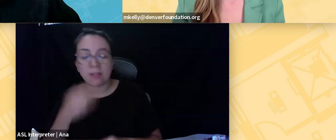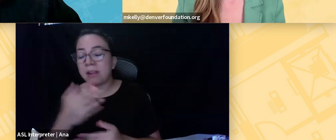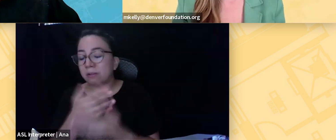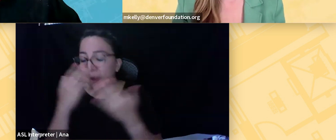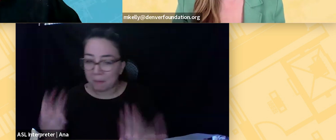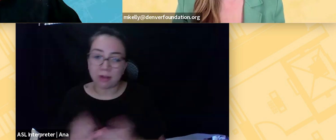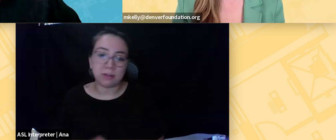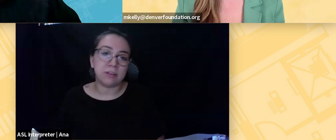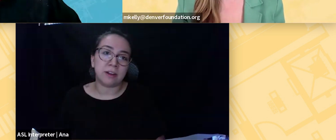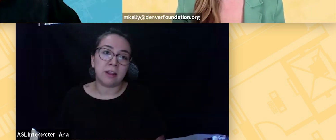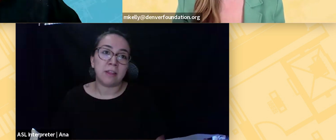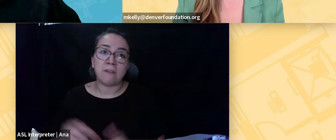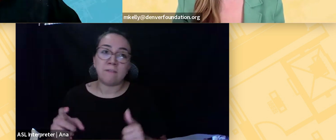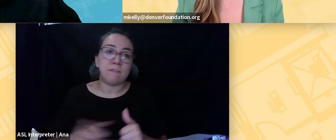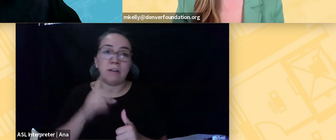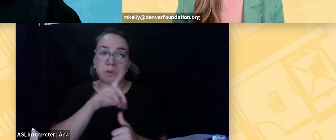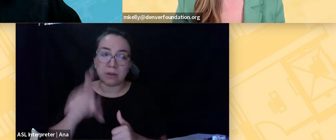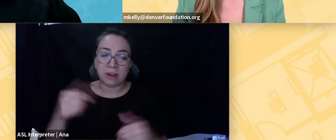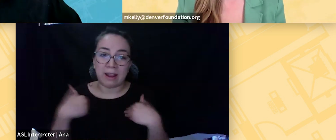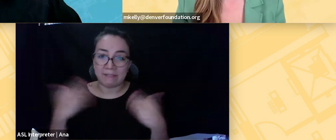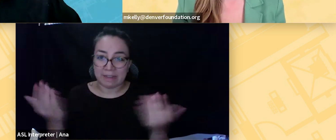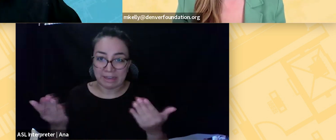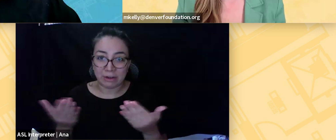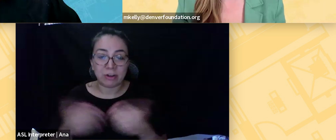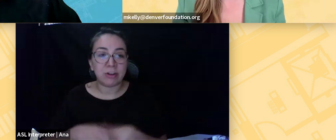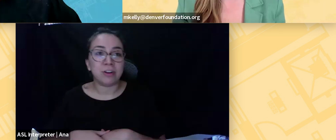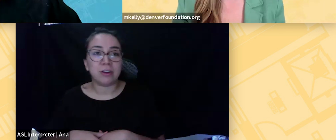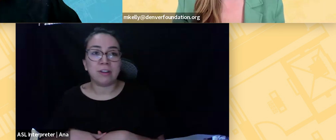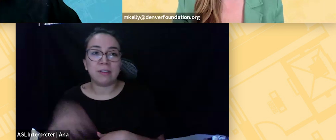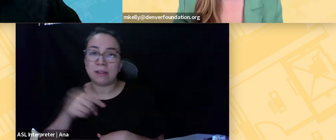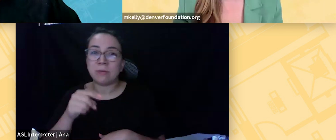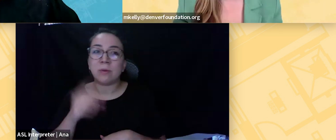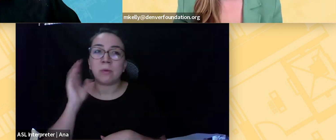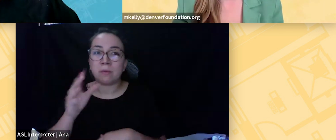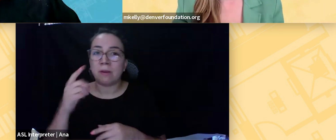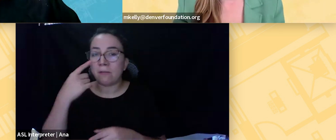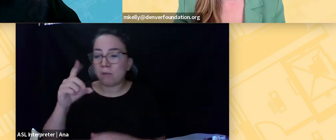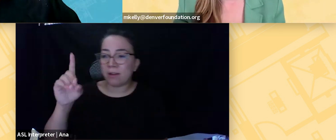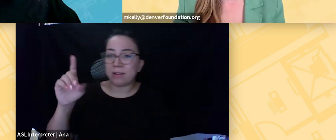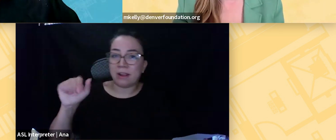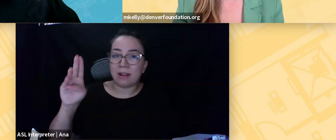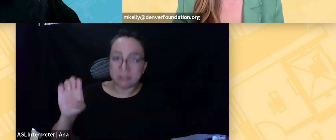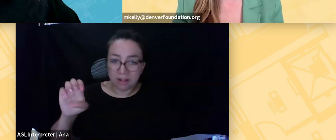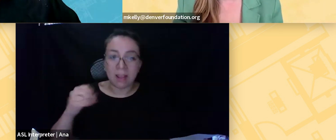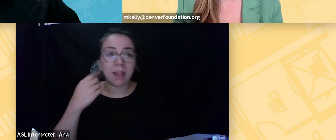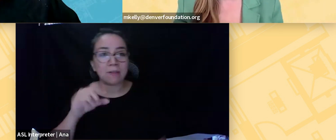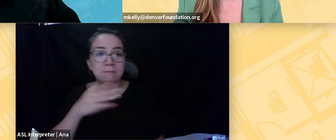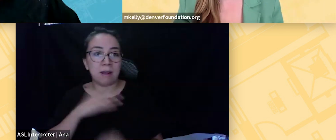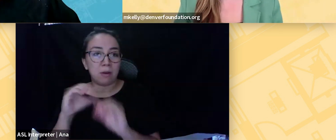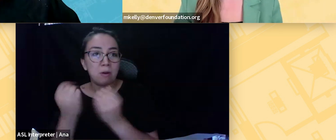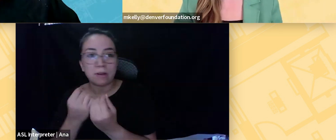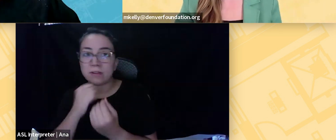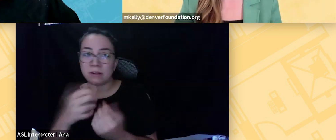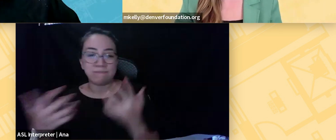much. The very first question I have here, and this one I think will be for Desa. It says, if my organization does